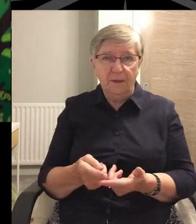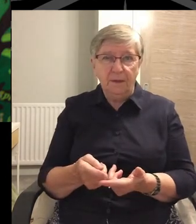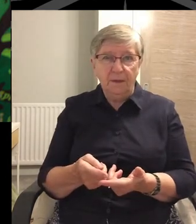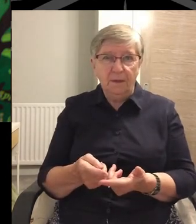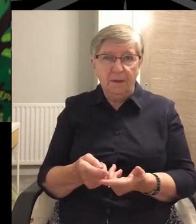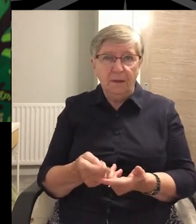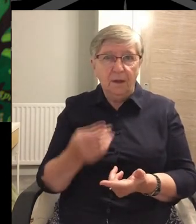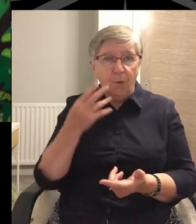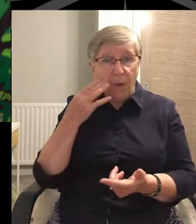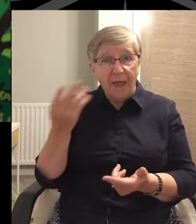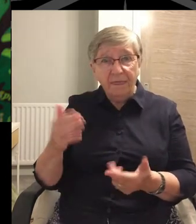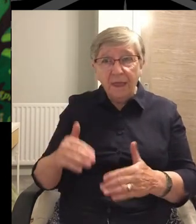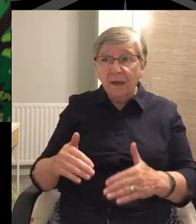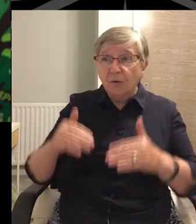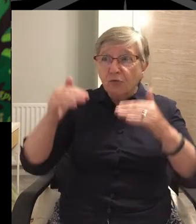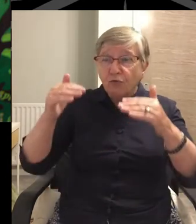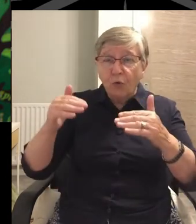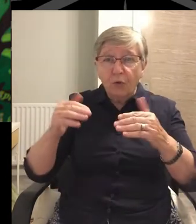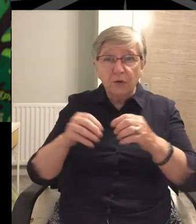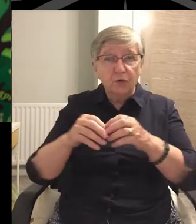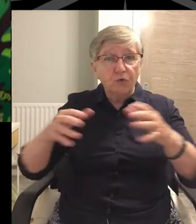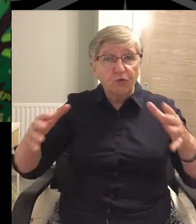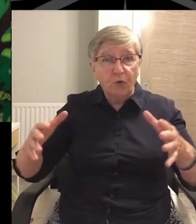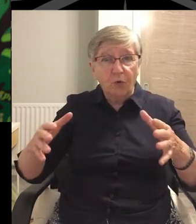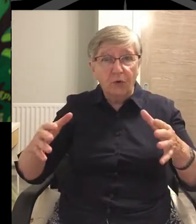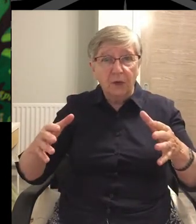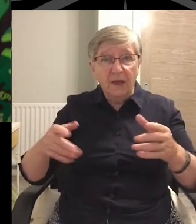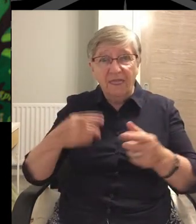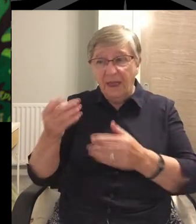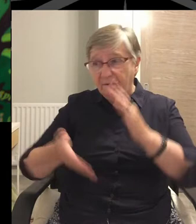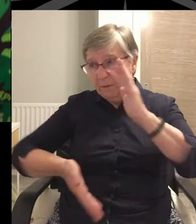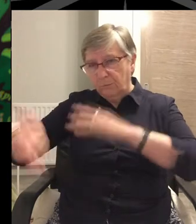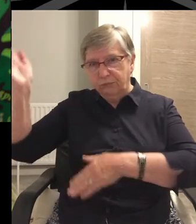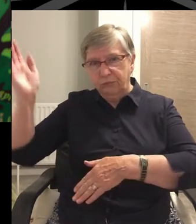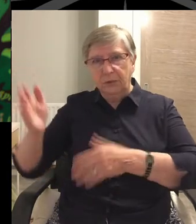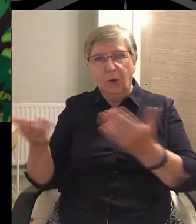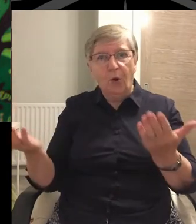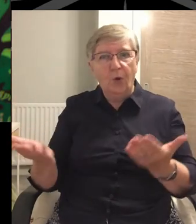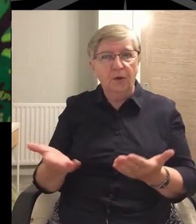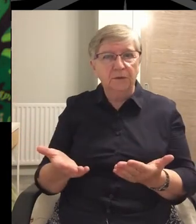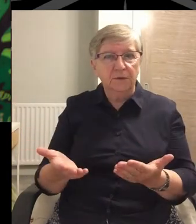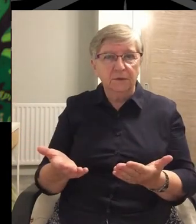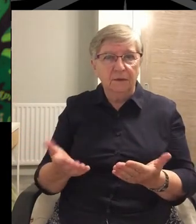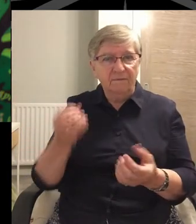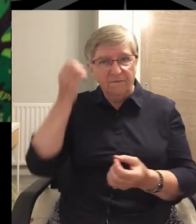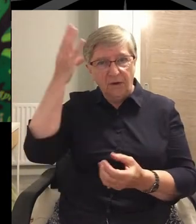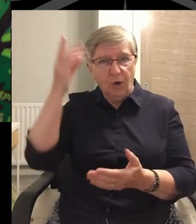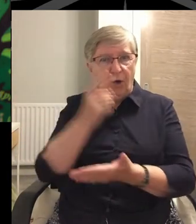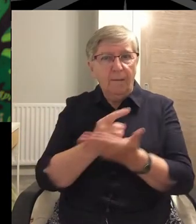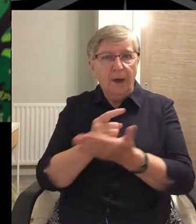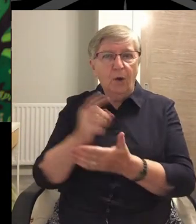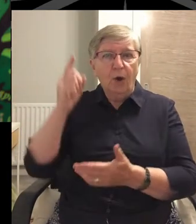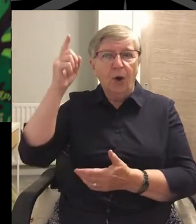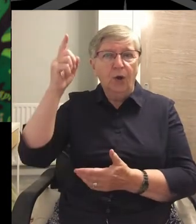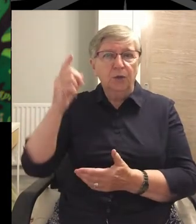they've got a bit older, they've bombed off round the corner, right, left and center,